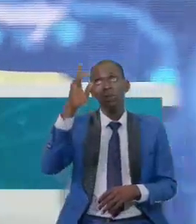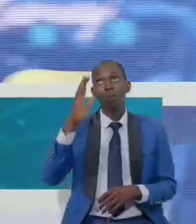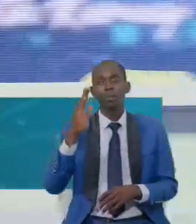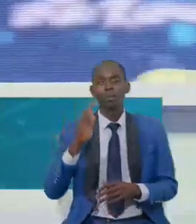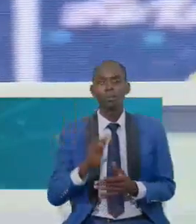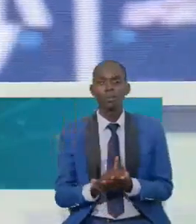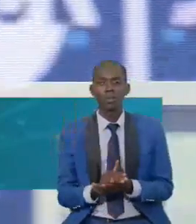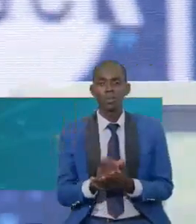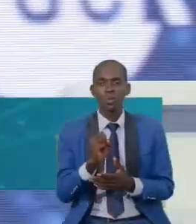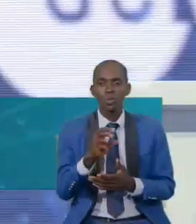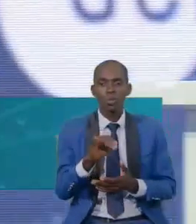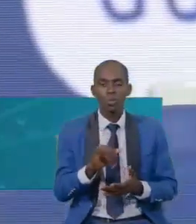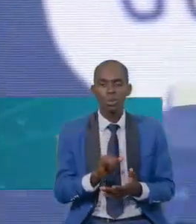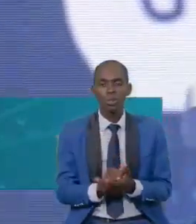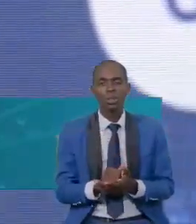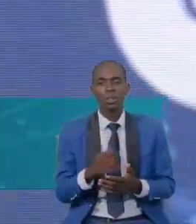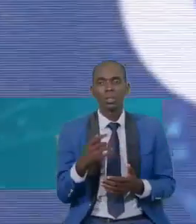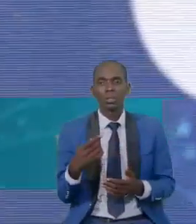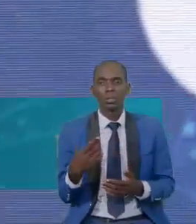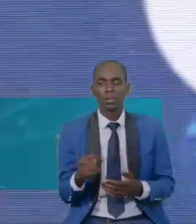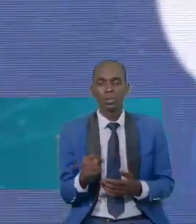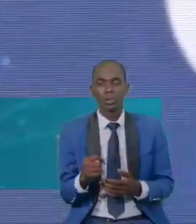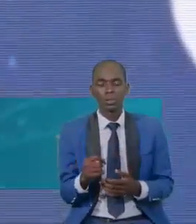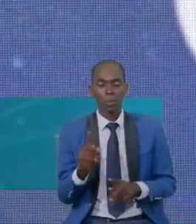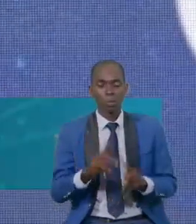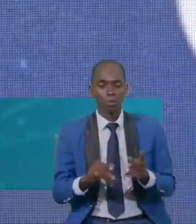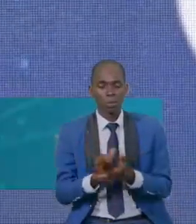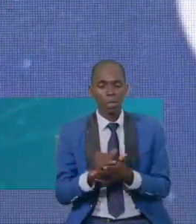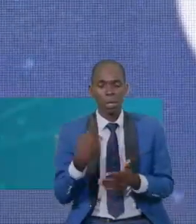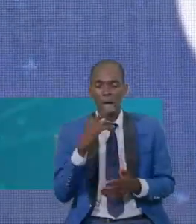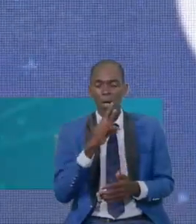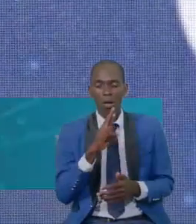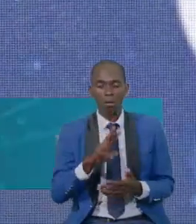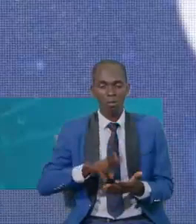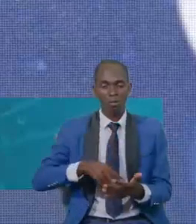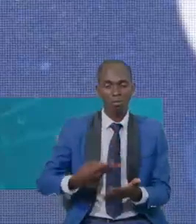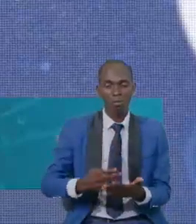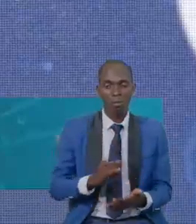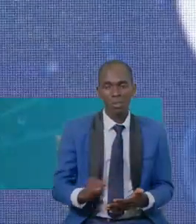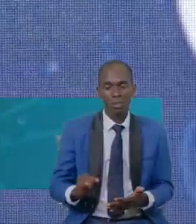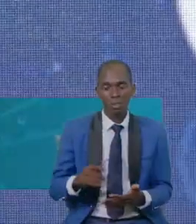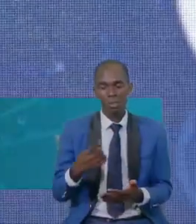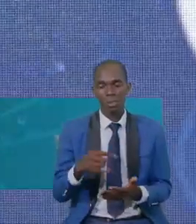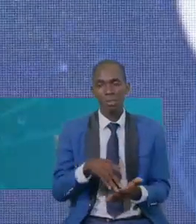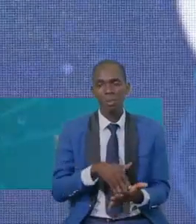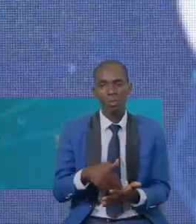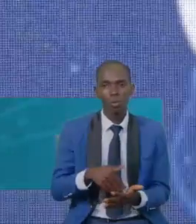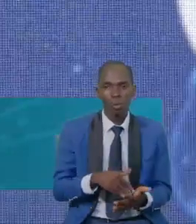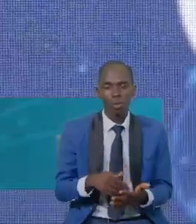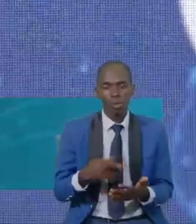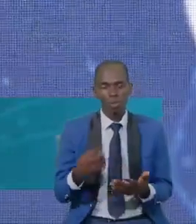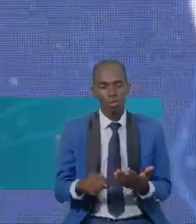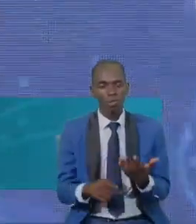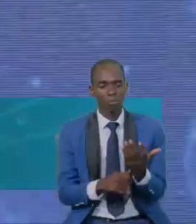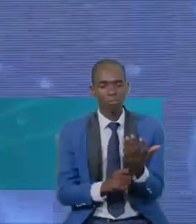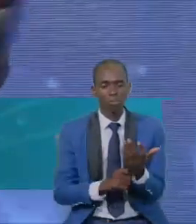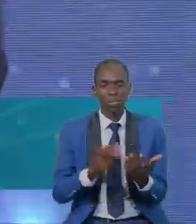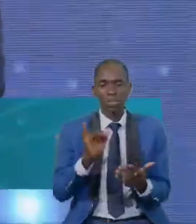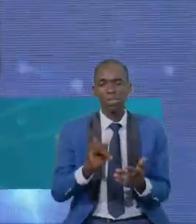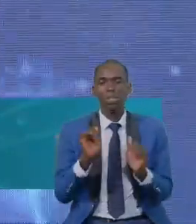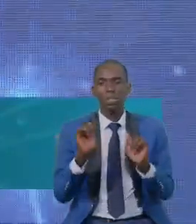So that the downtrodden and the weak and the fleshly can